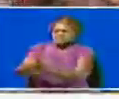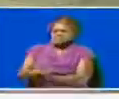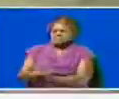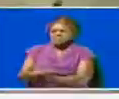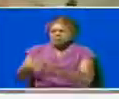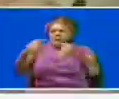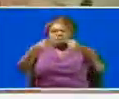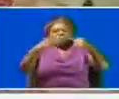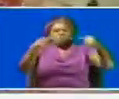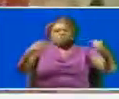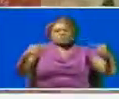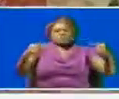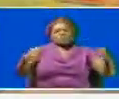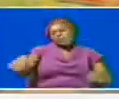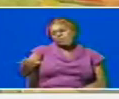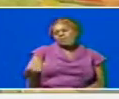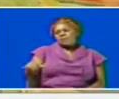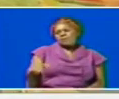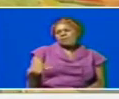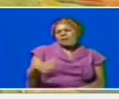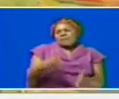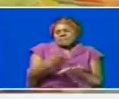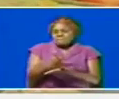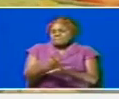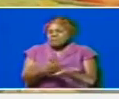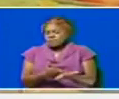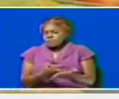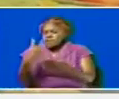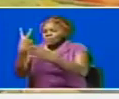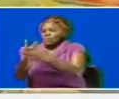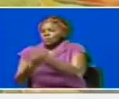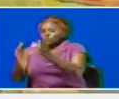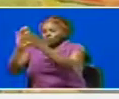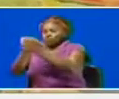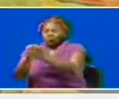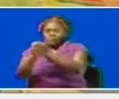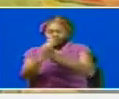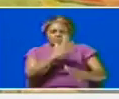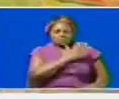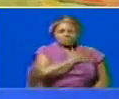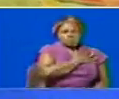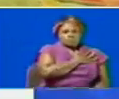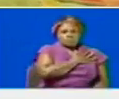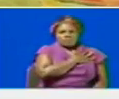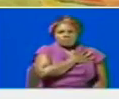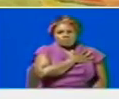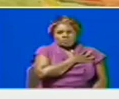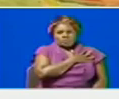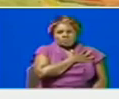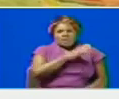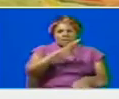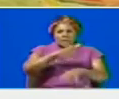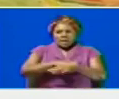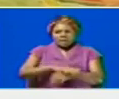of opposition-allied regions. Part of why both Jubilee and the opposition are getting the kind of crowds